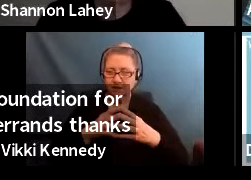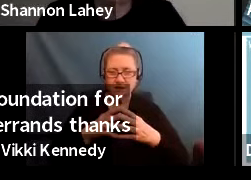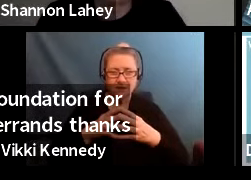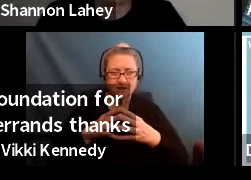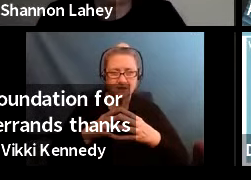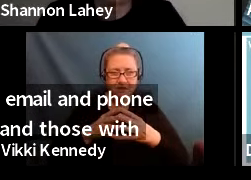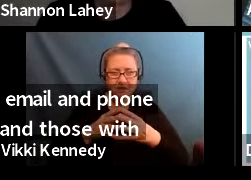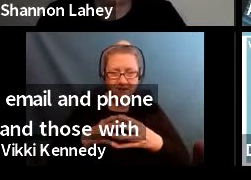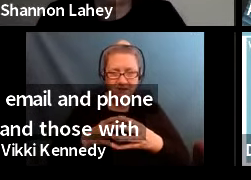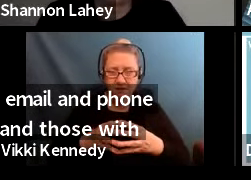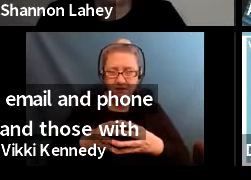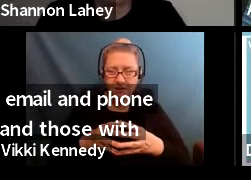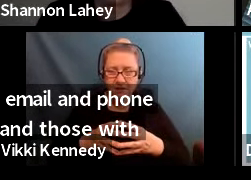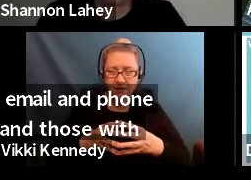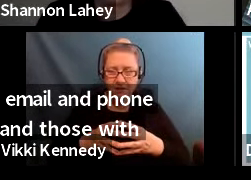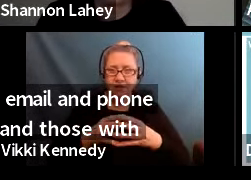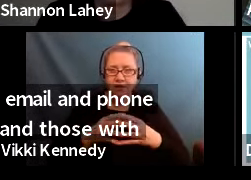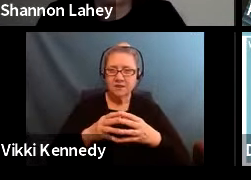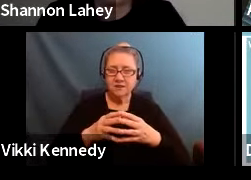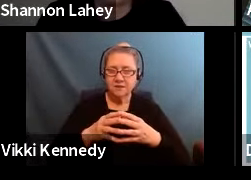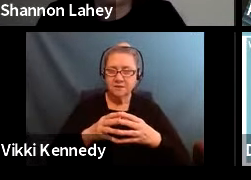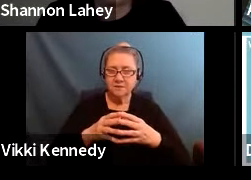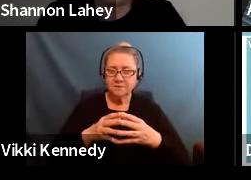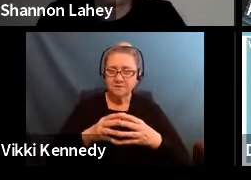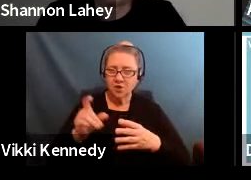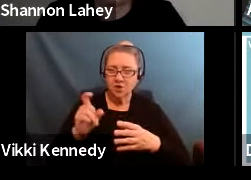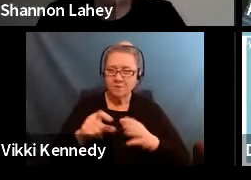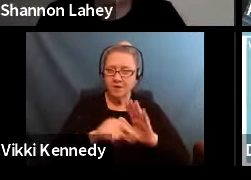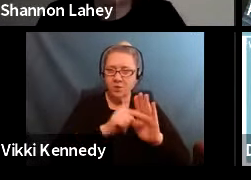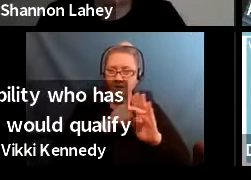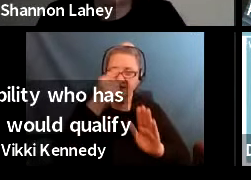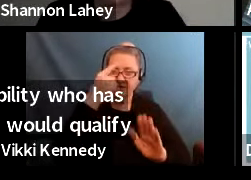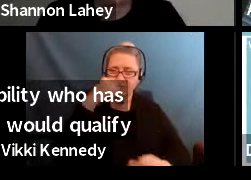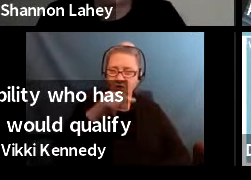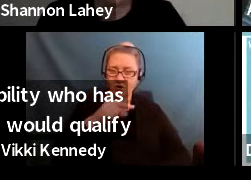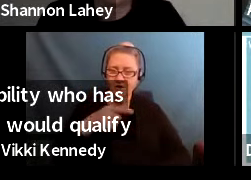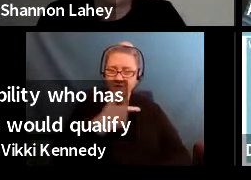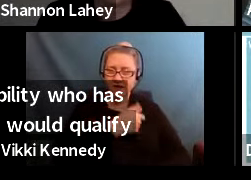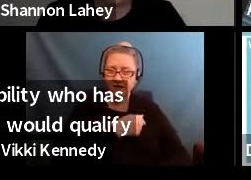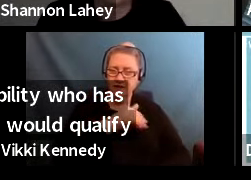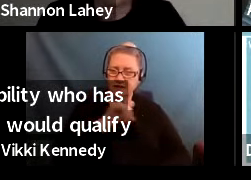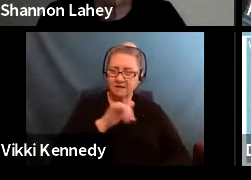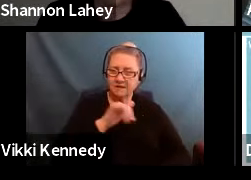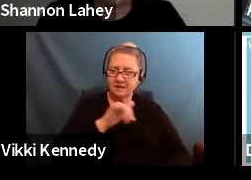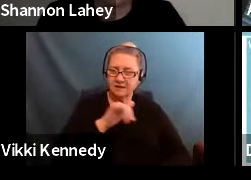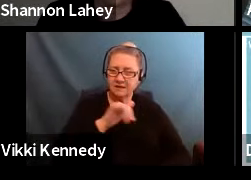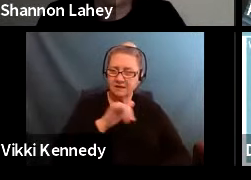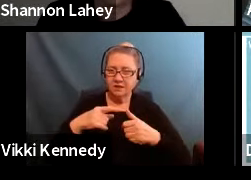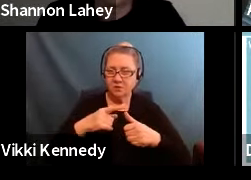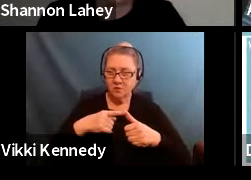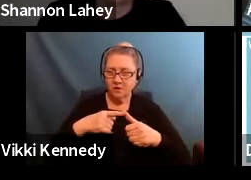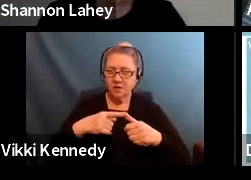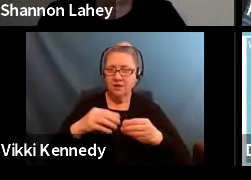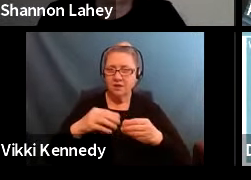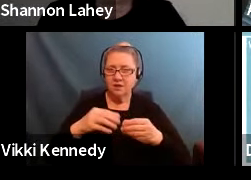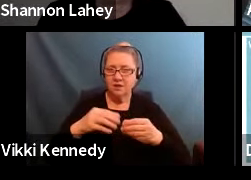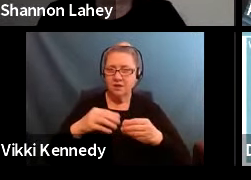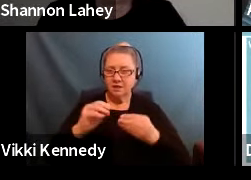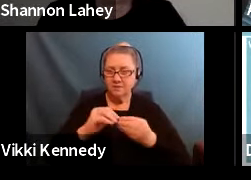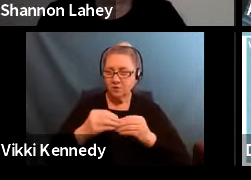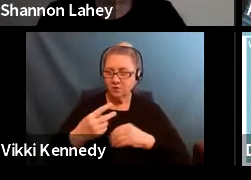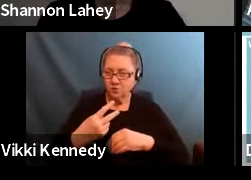a vaccine. So that's very concerning, number one. Number two, I know that we have been really pushing for